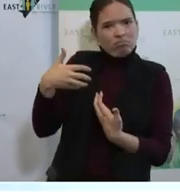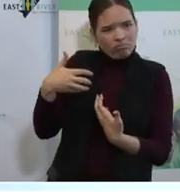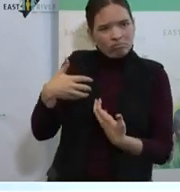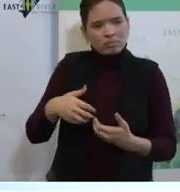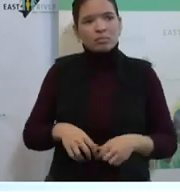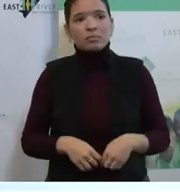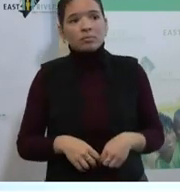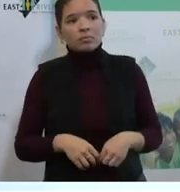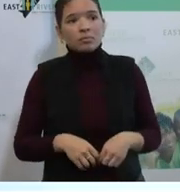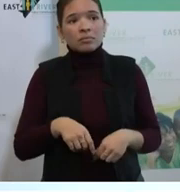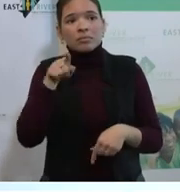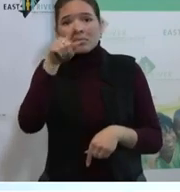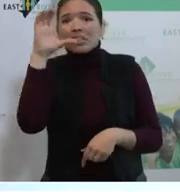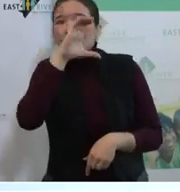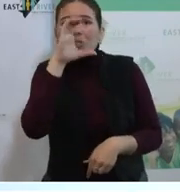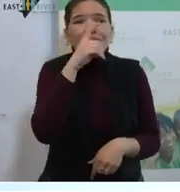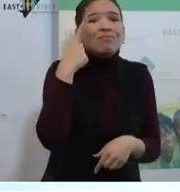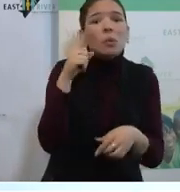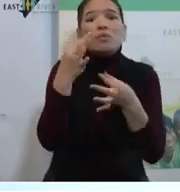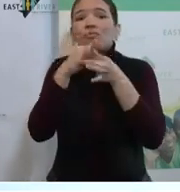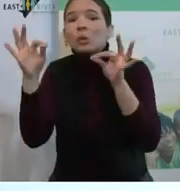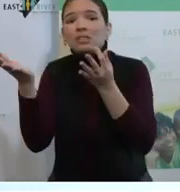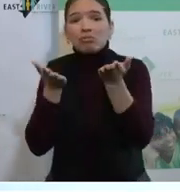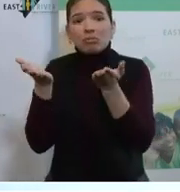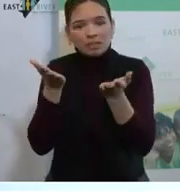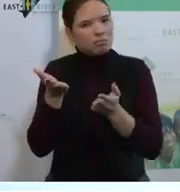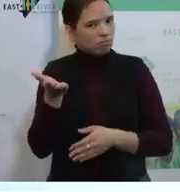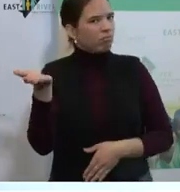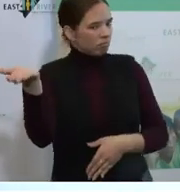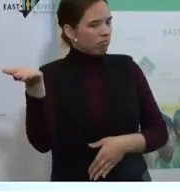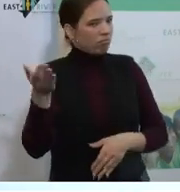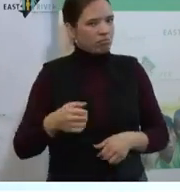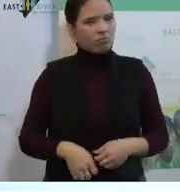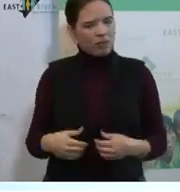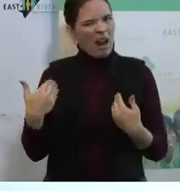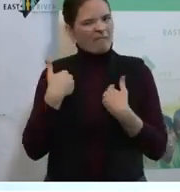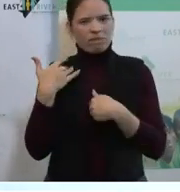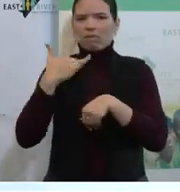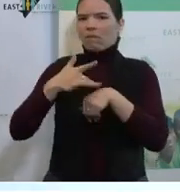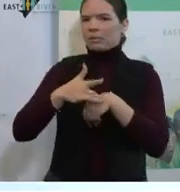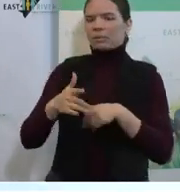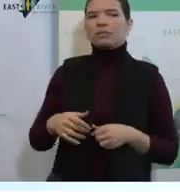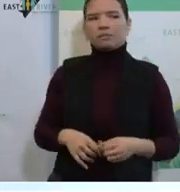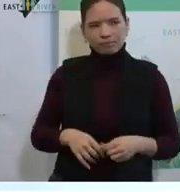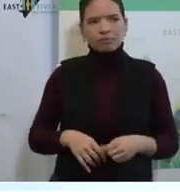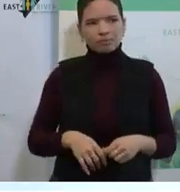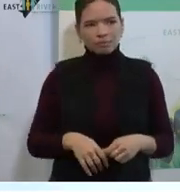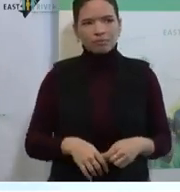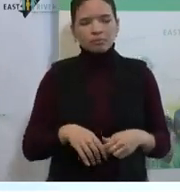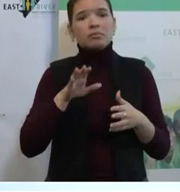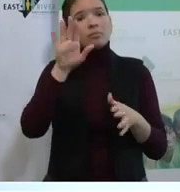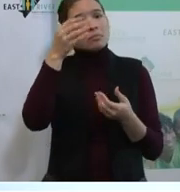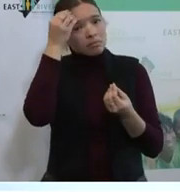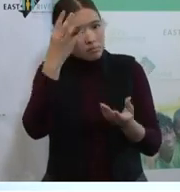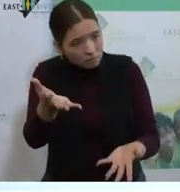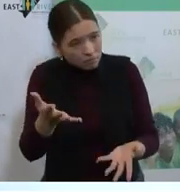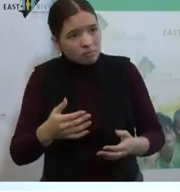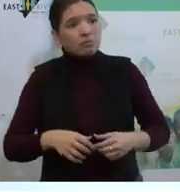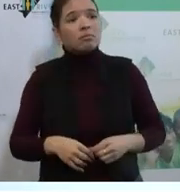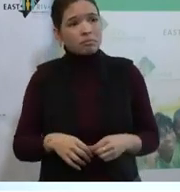free services. I also want to call out to our senior property